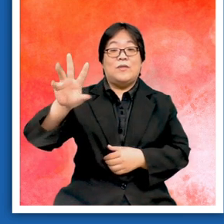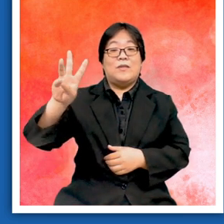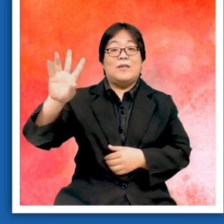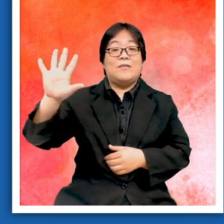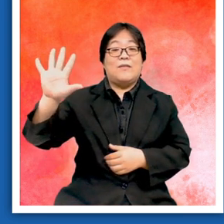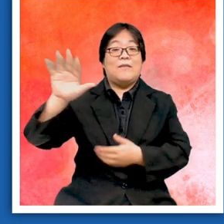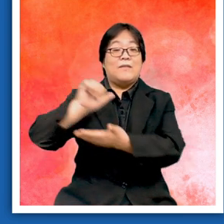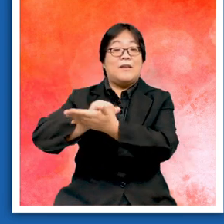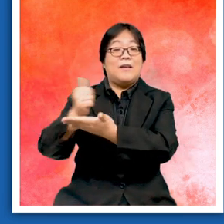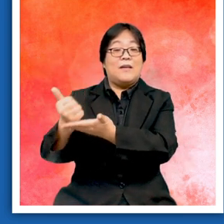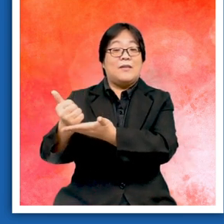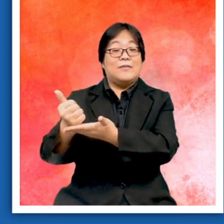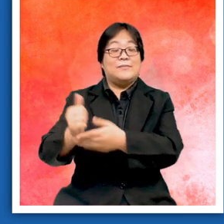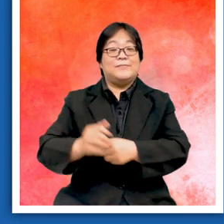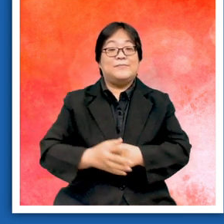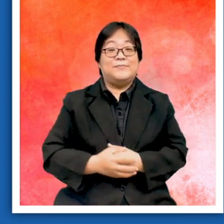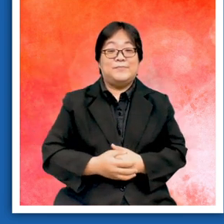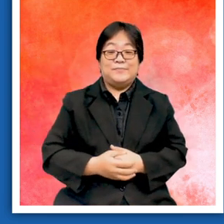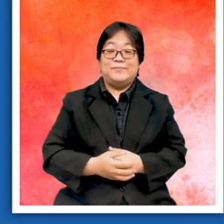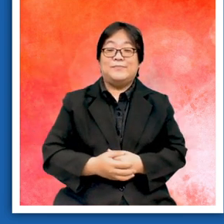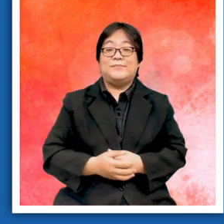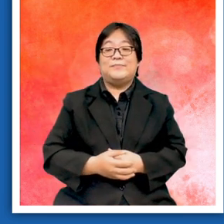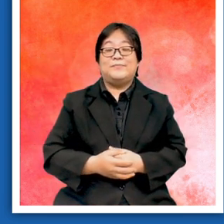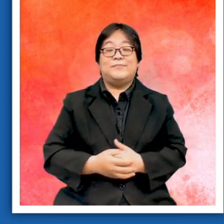365 account.